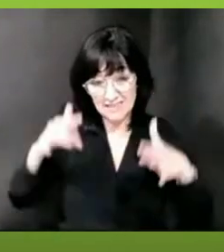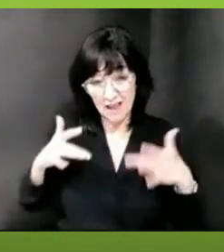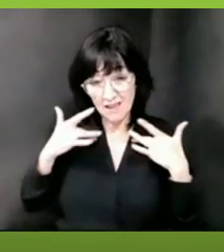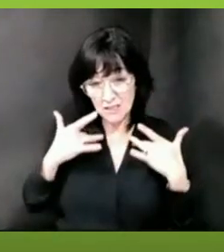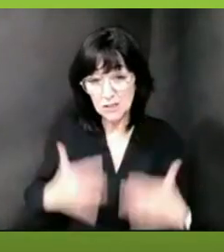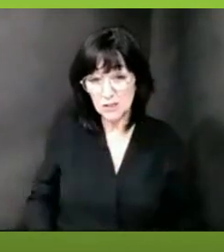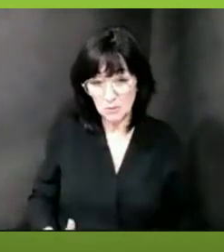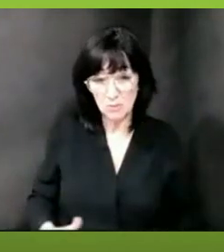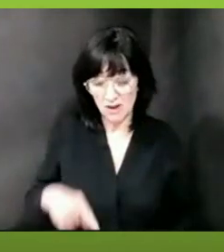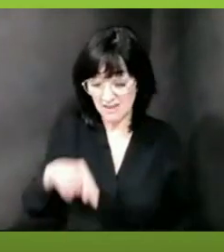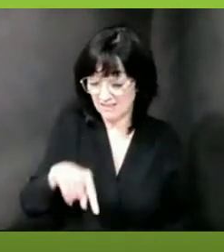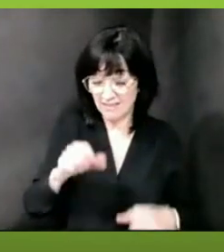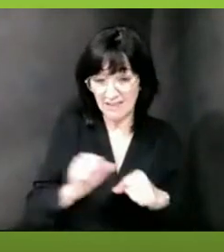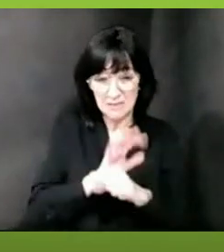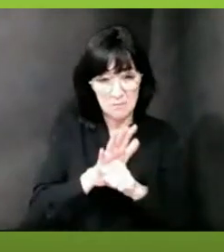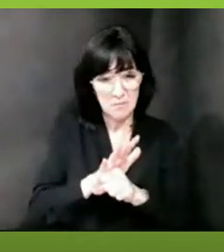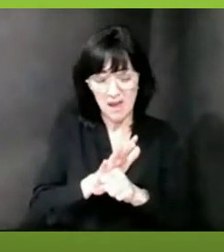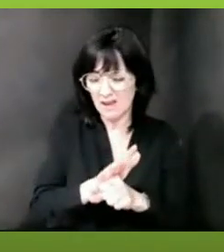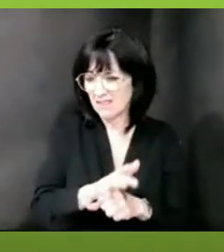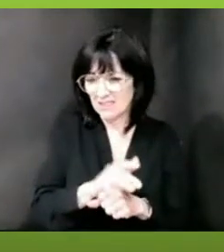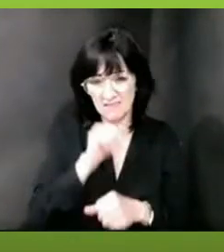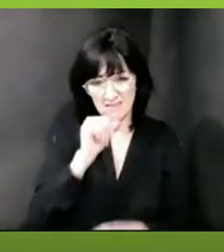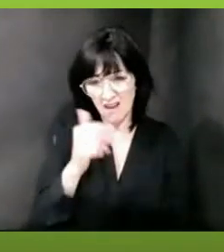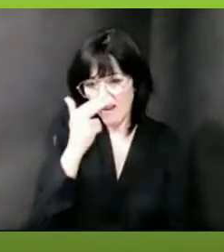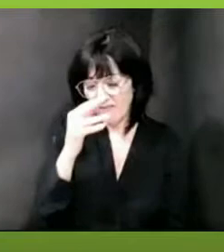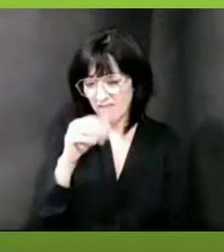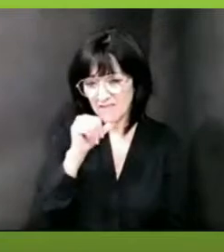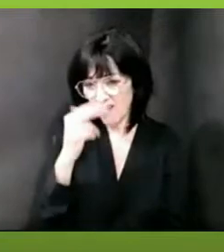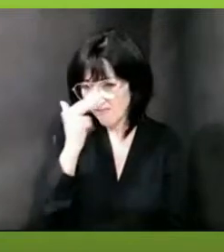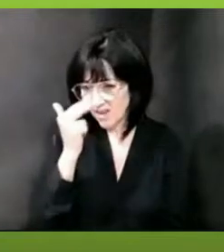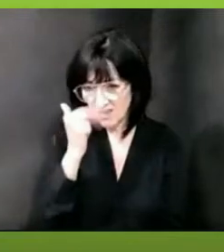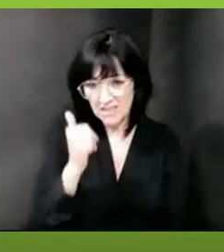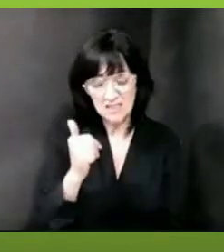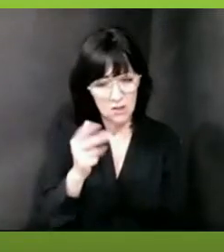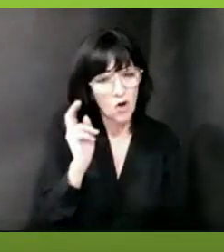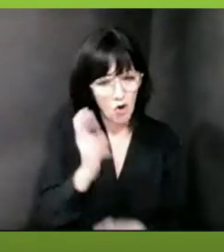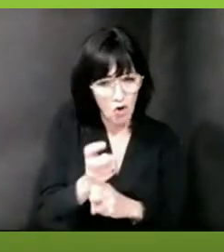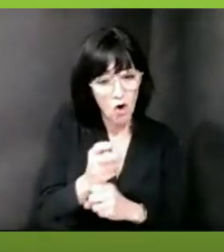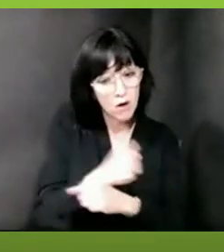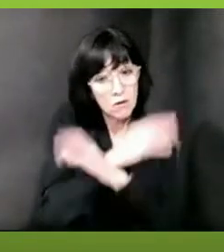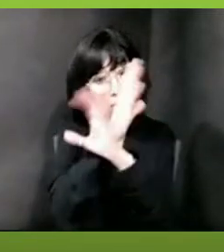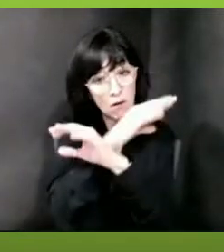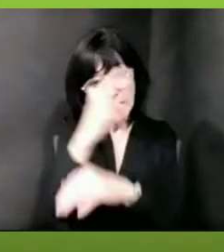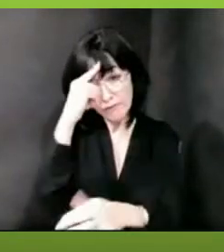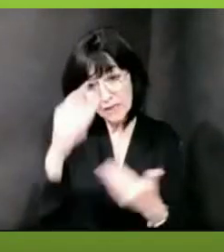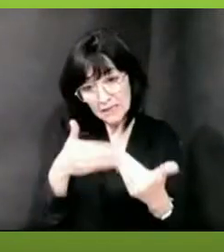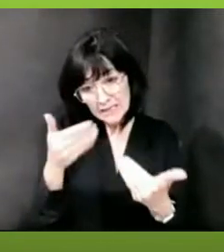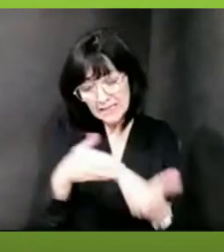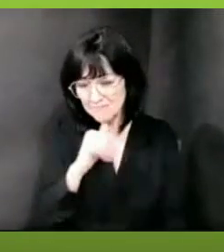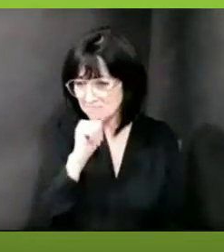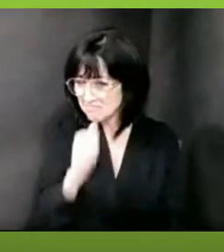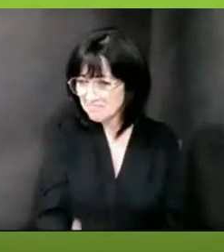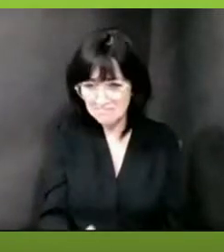no joke. It is hard to do school as it is in person for a lot of these students. And with the extra layer of the pandemic, especially in